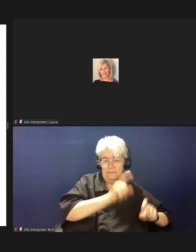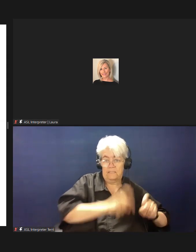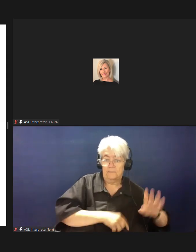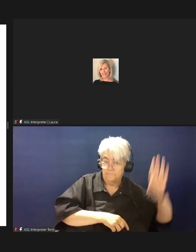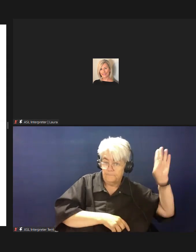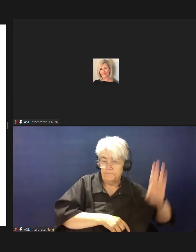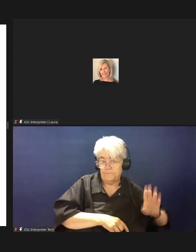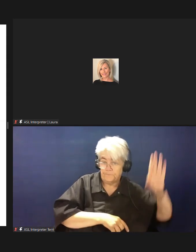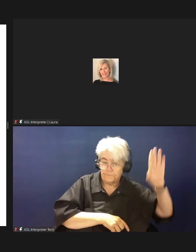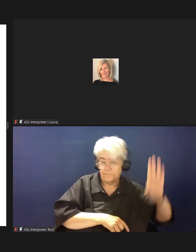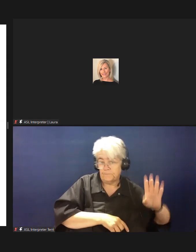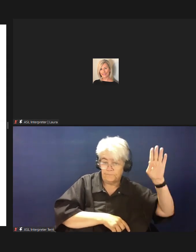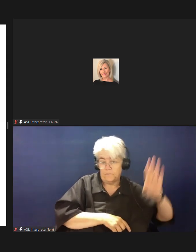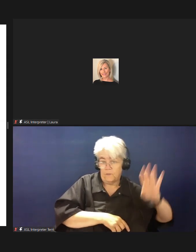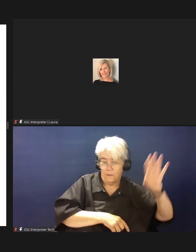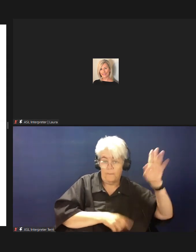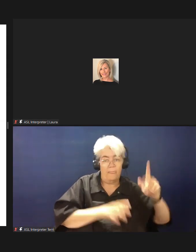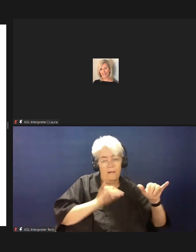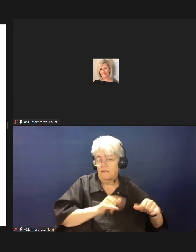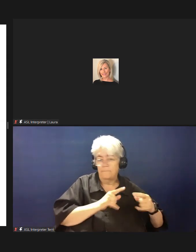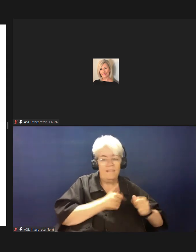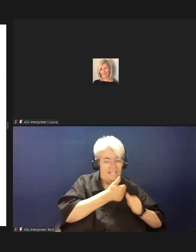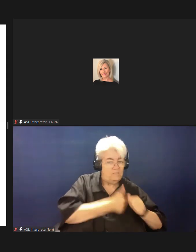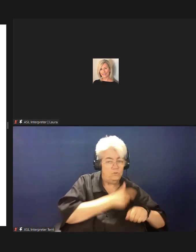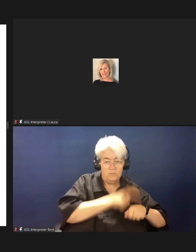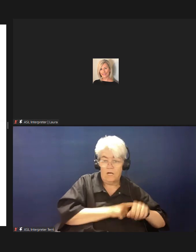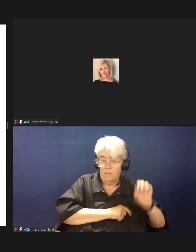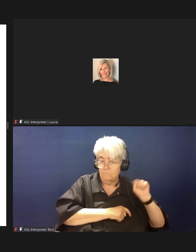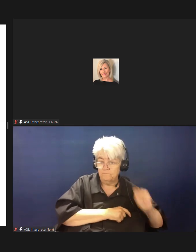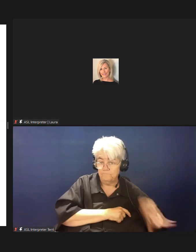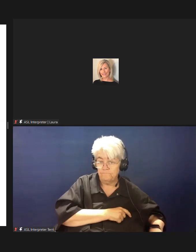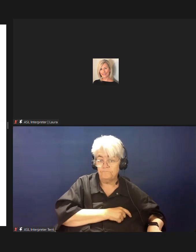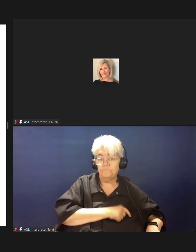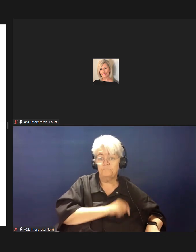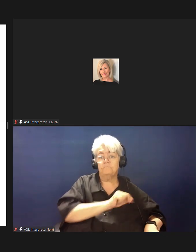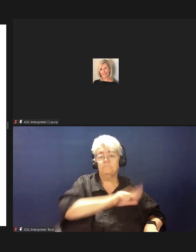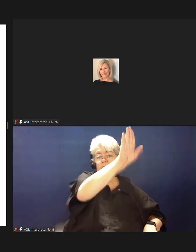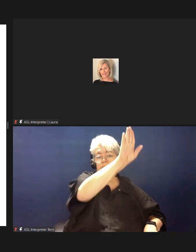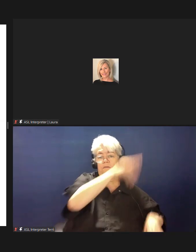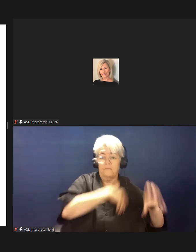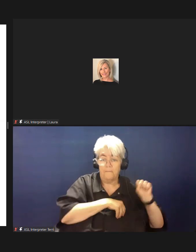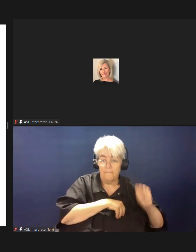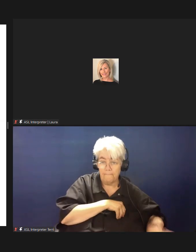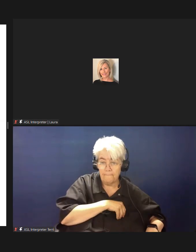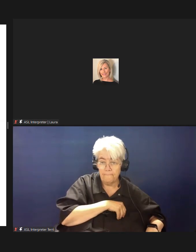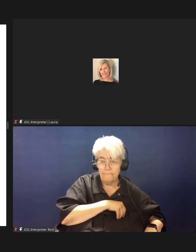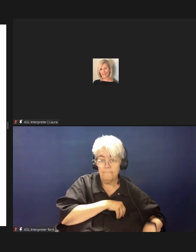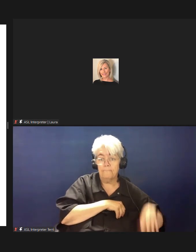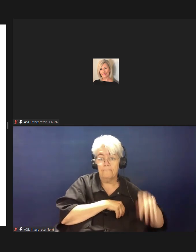And you do that in the same way, recording each presentation as you go.